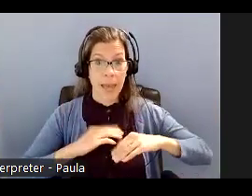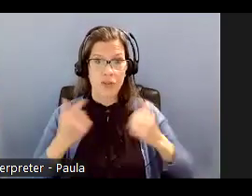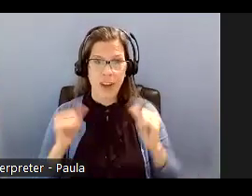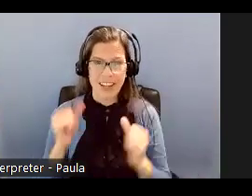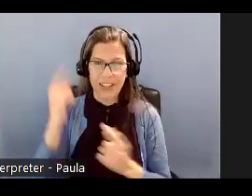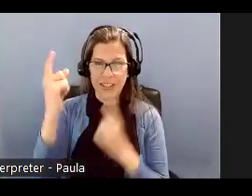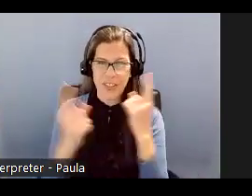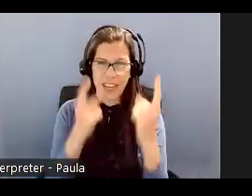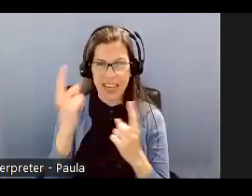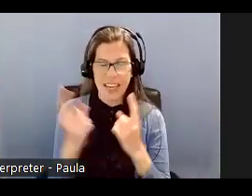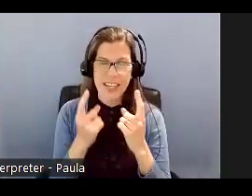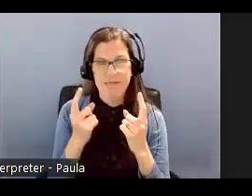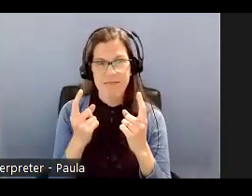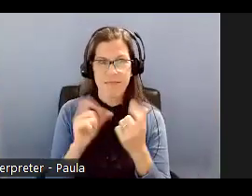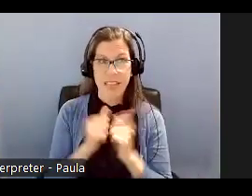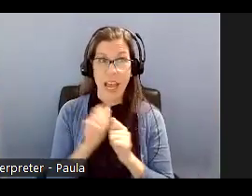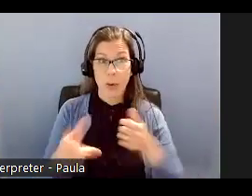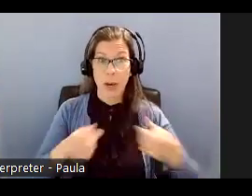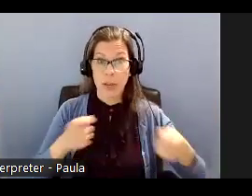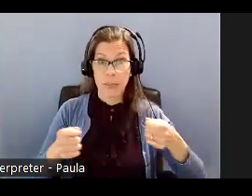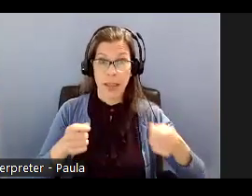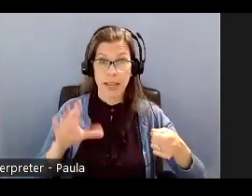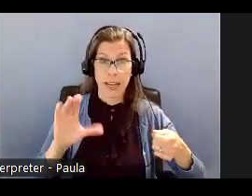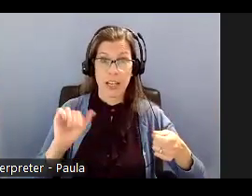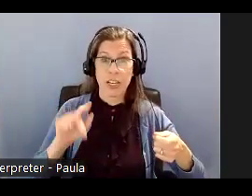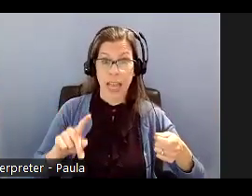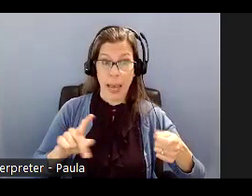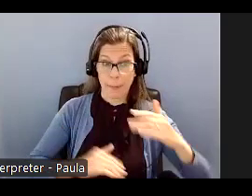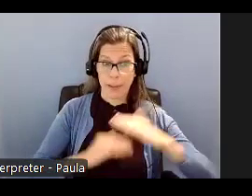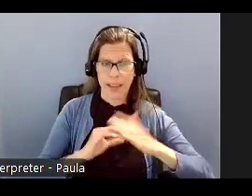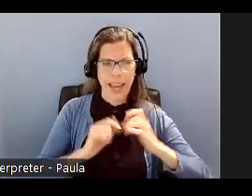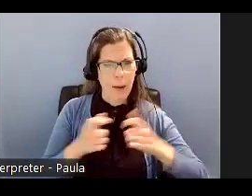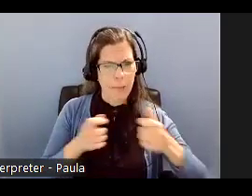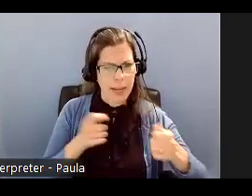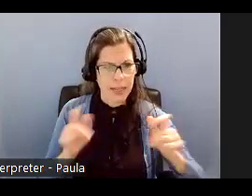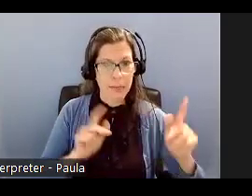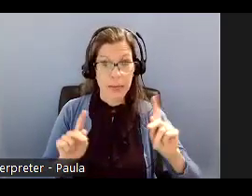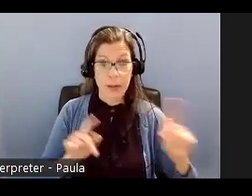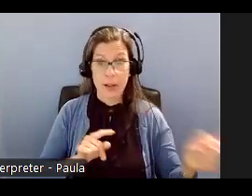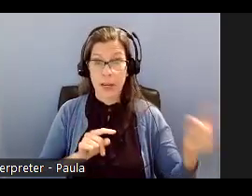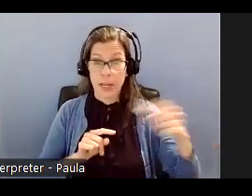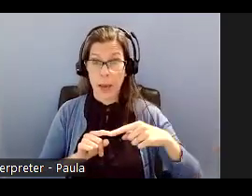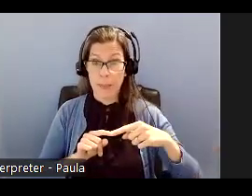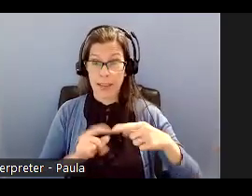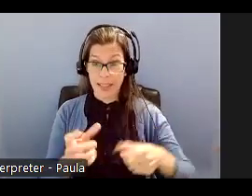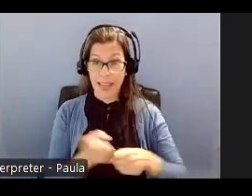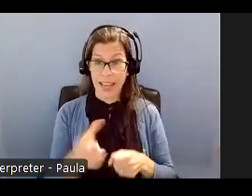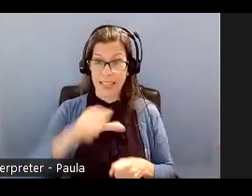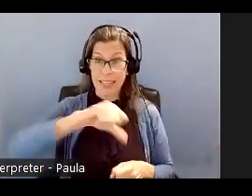going to manage the cap. So that capped enrollment, folks that are coming in who are receiving denials